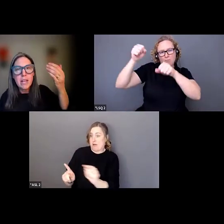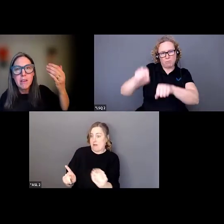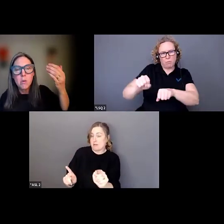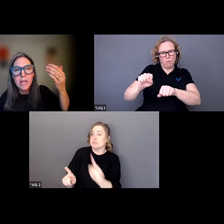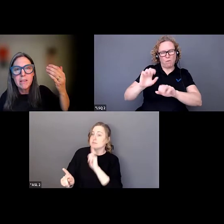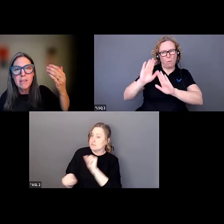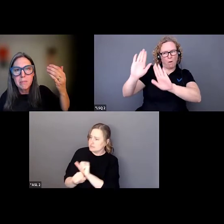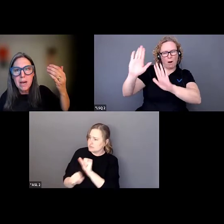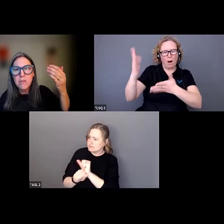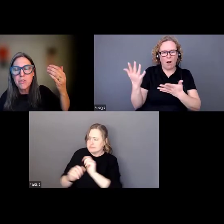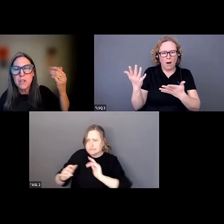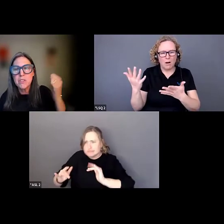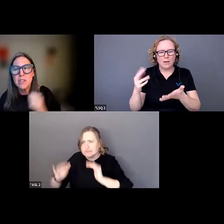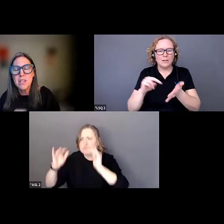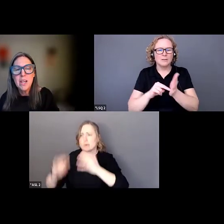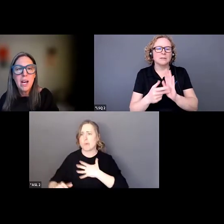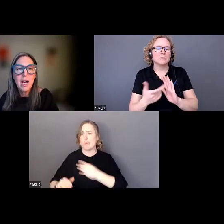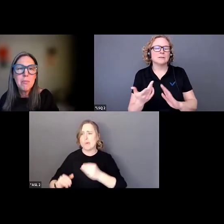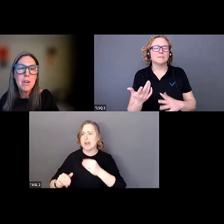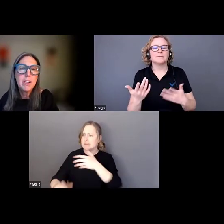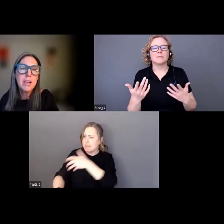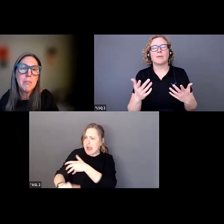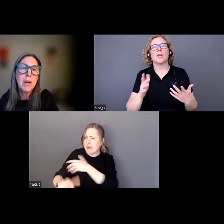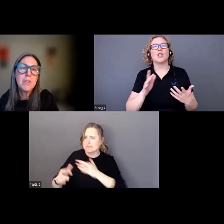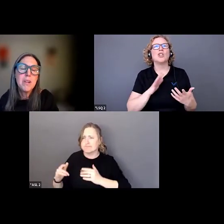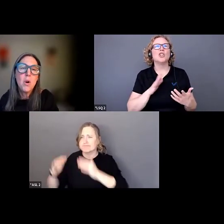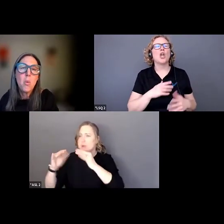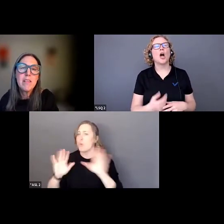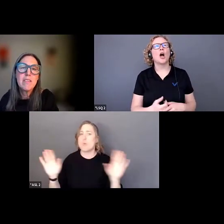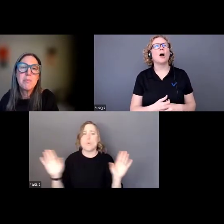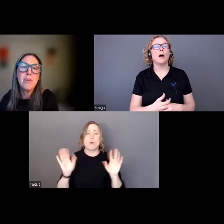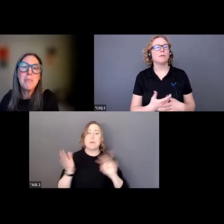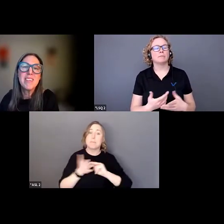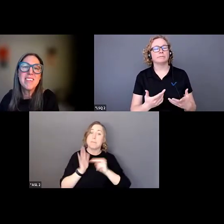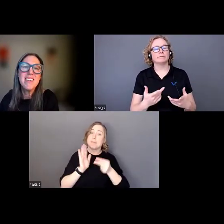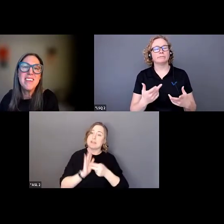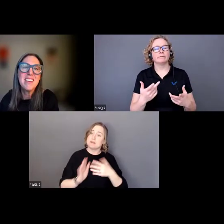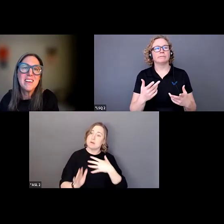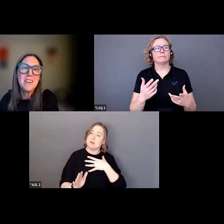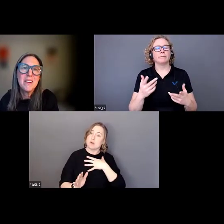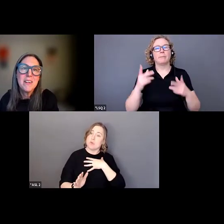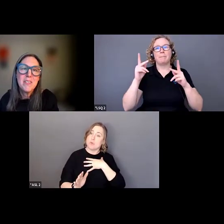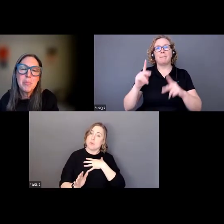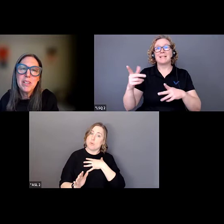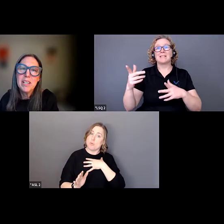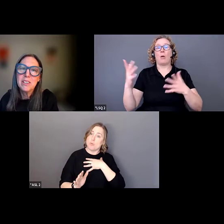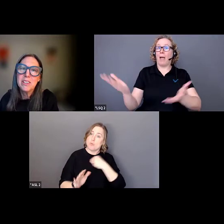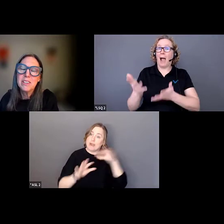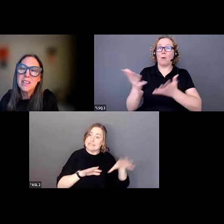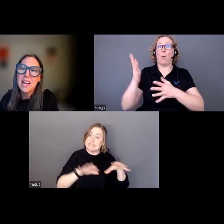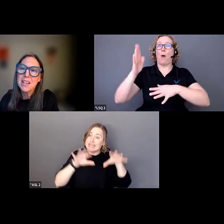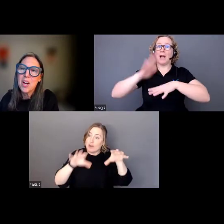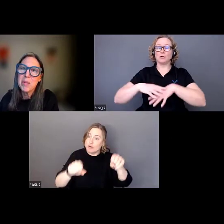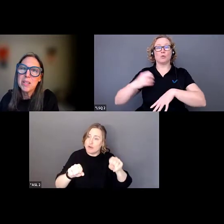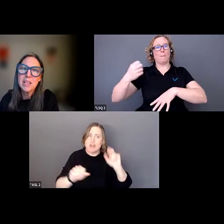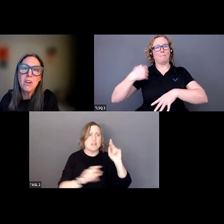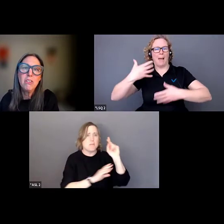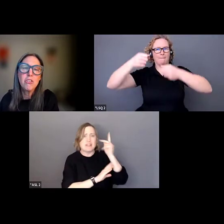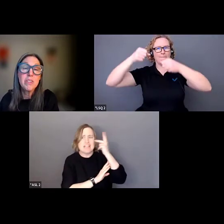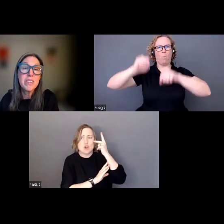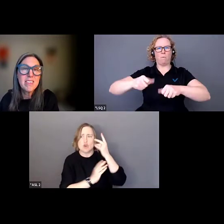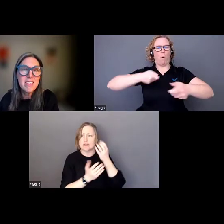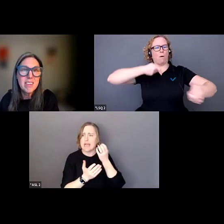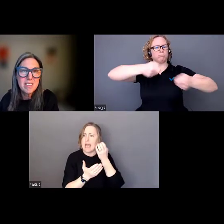intentionally advancing whiteness as a power structure. I'm talking about white supremacy, the political, economic,